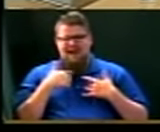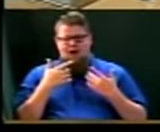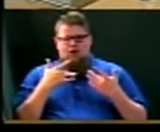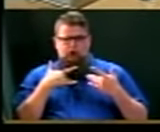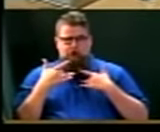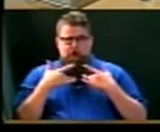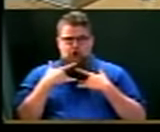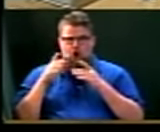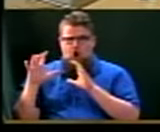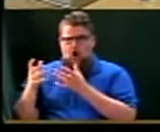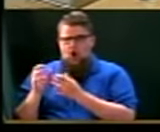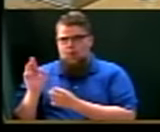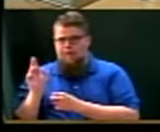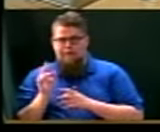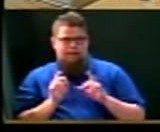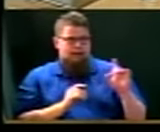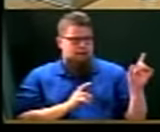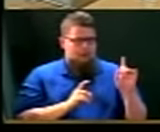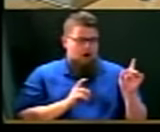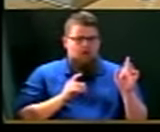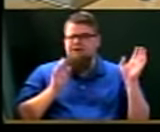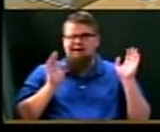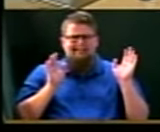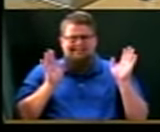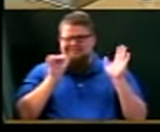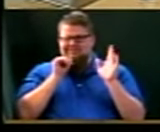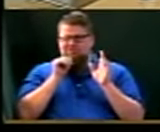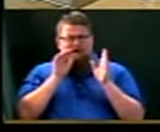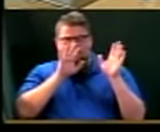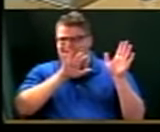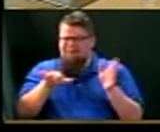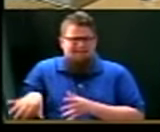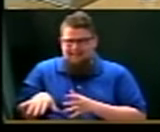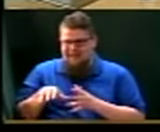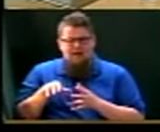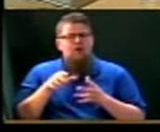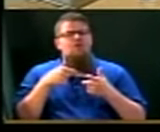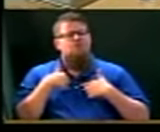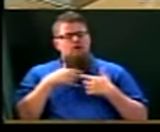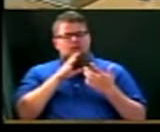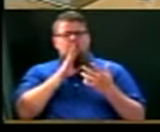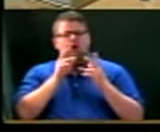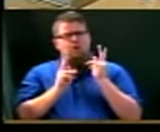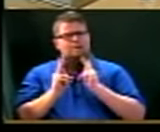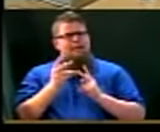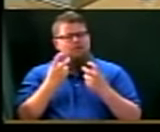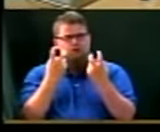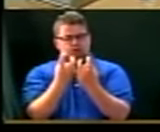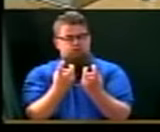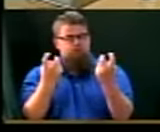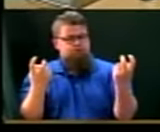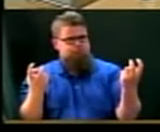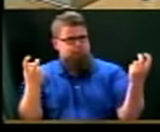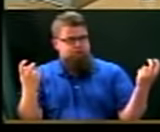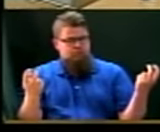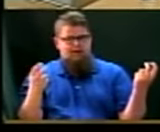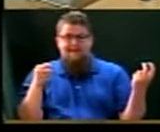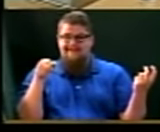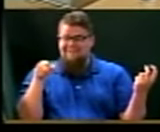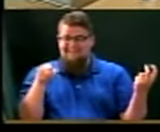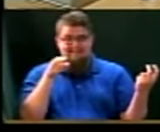It was really just trying to talk to people who might be a